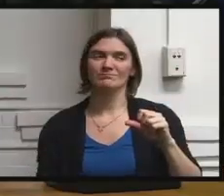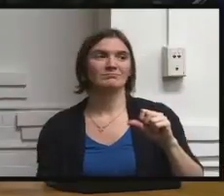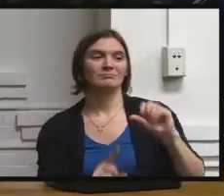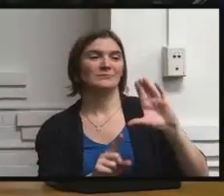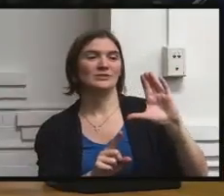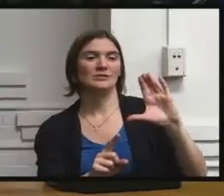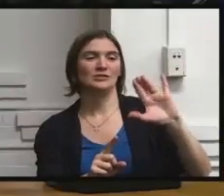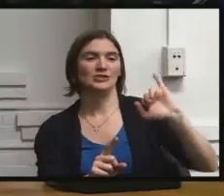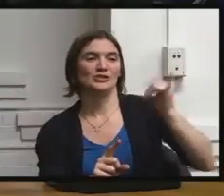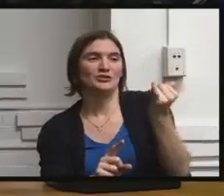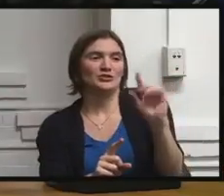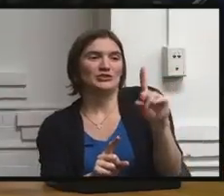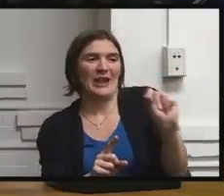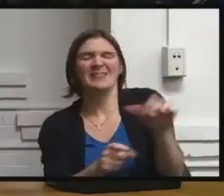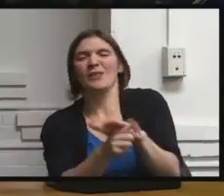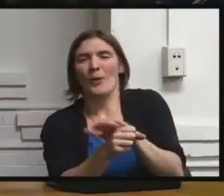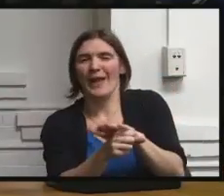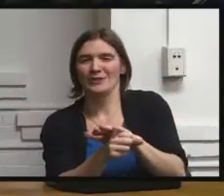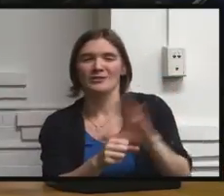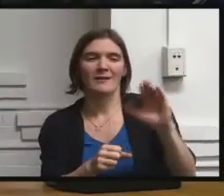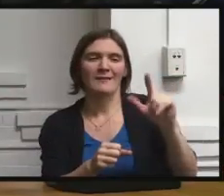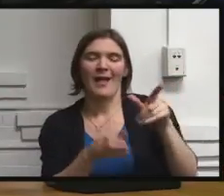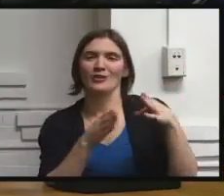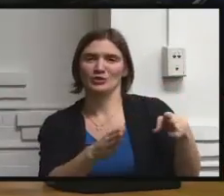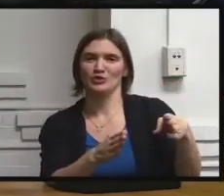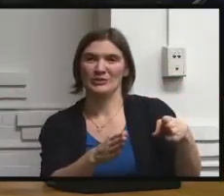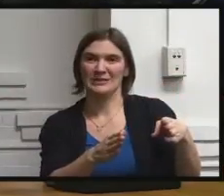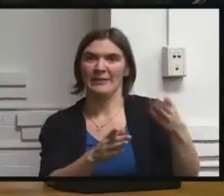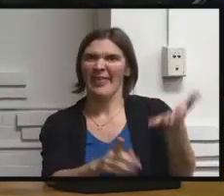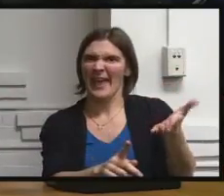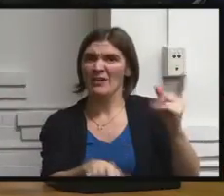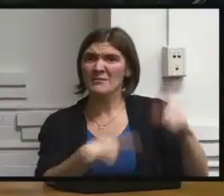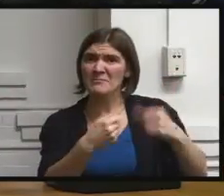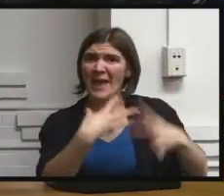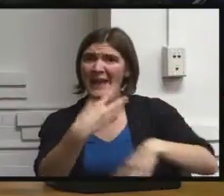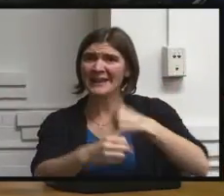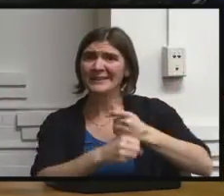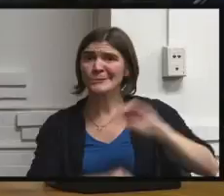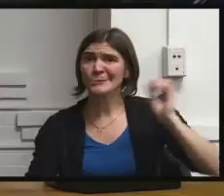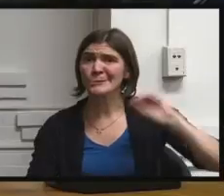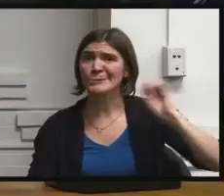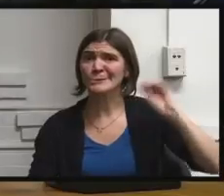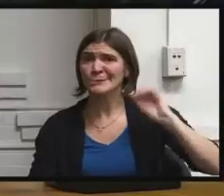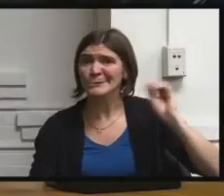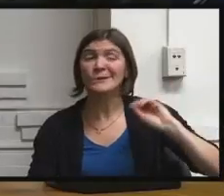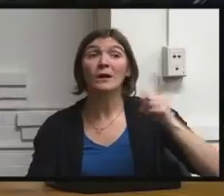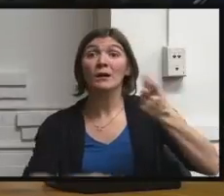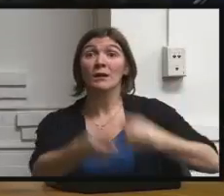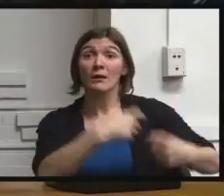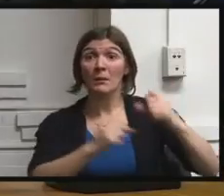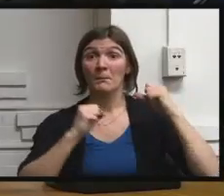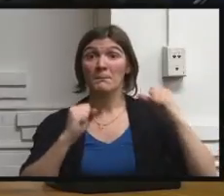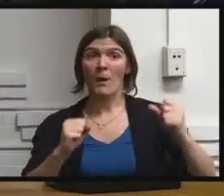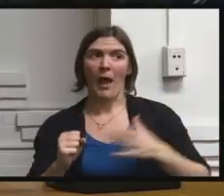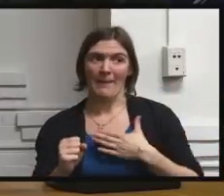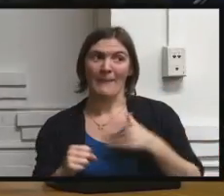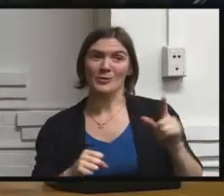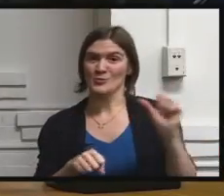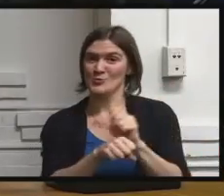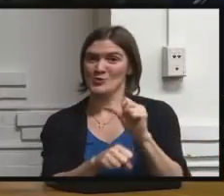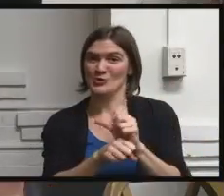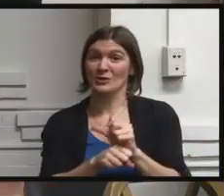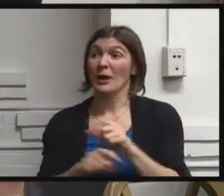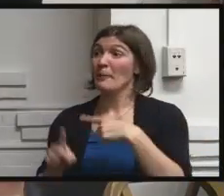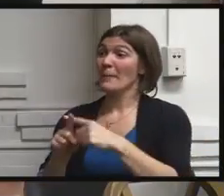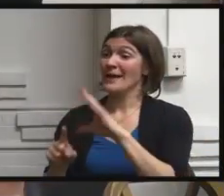been, the Jad's location, been in place for a long, long time, and we're glad to have you back in business. Well, we have